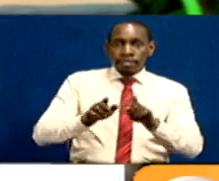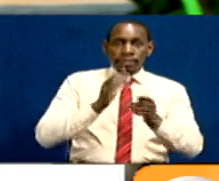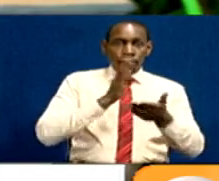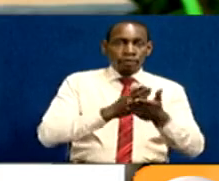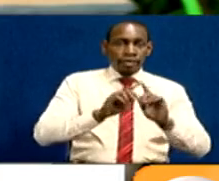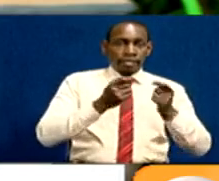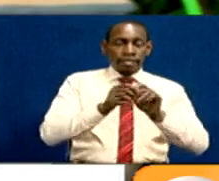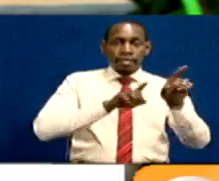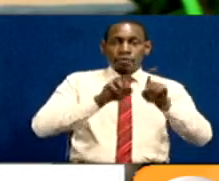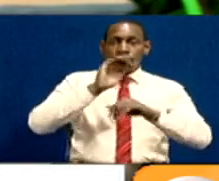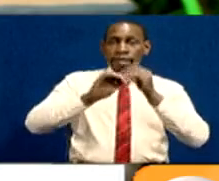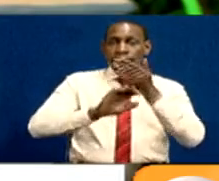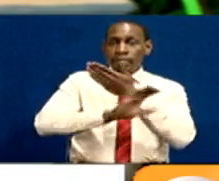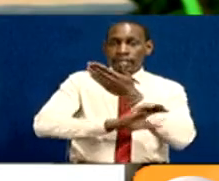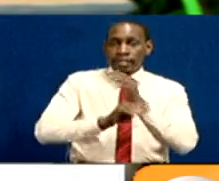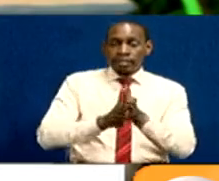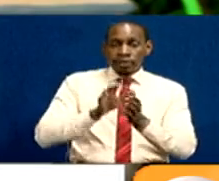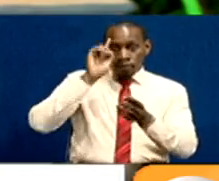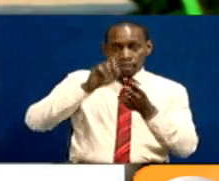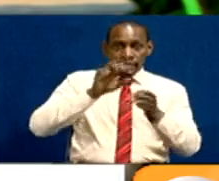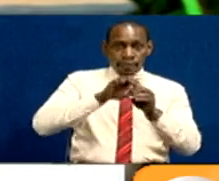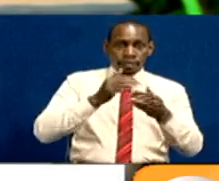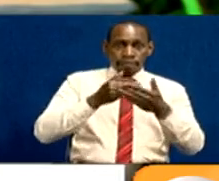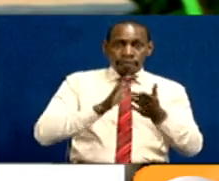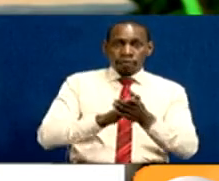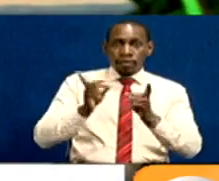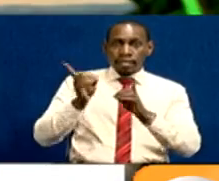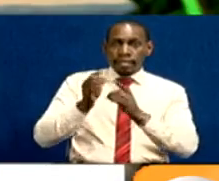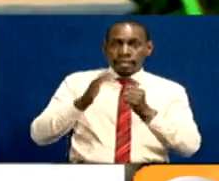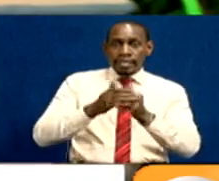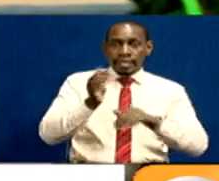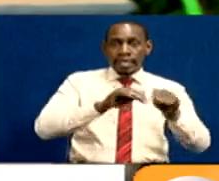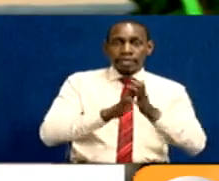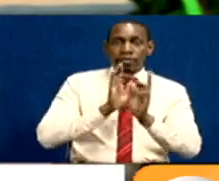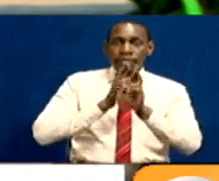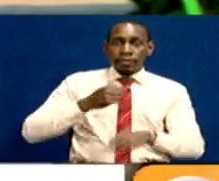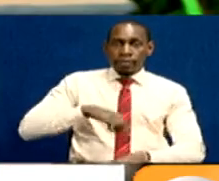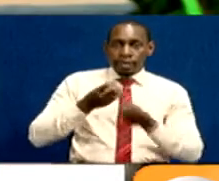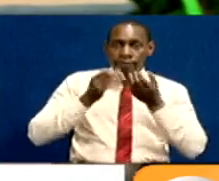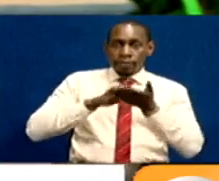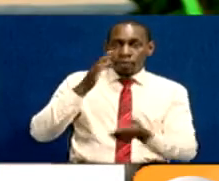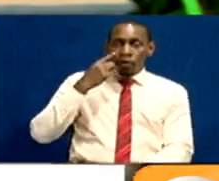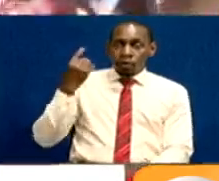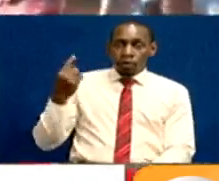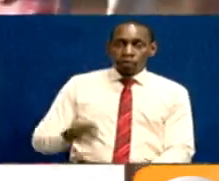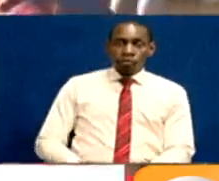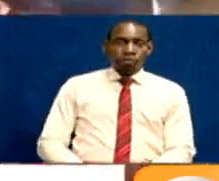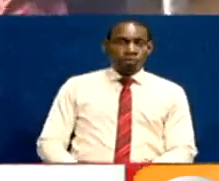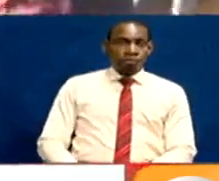teams cover all parts of the country in search of votes before the August 9th poll. Stephen Leto has more.